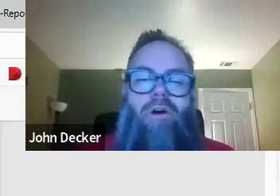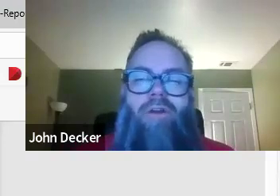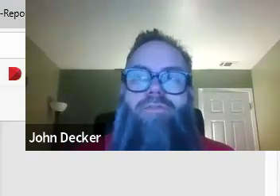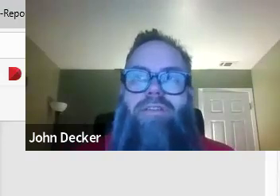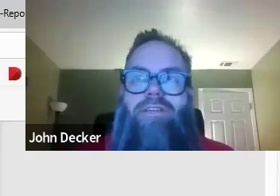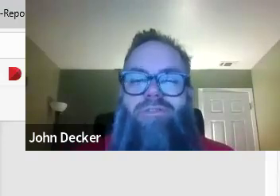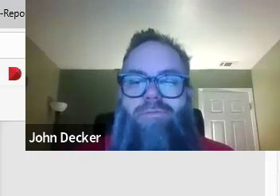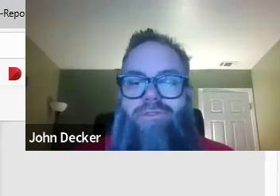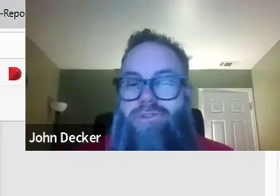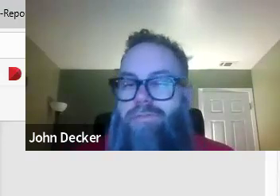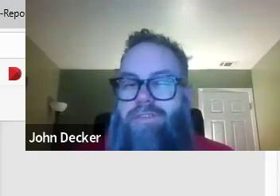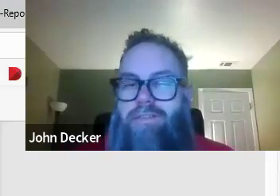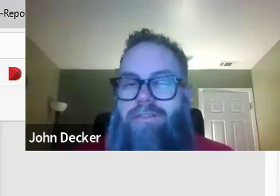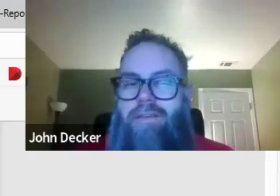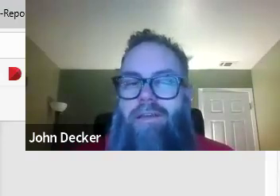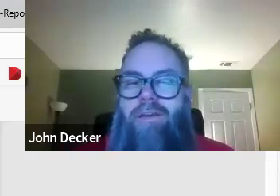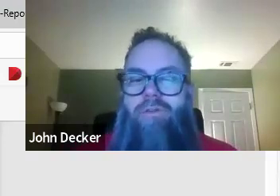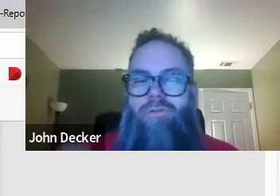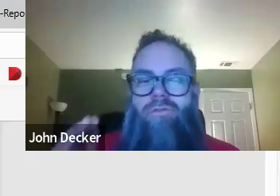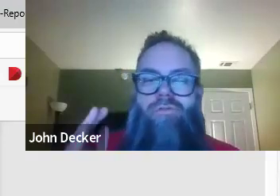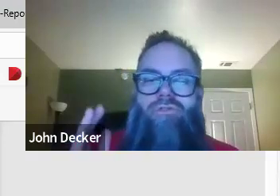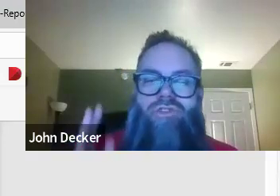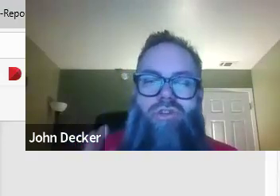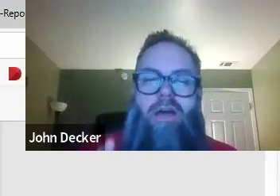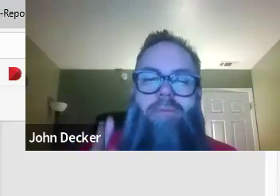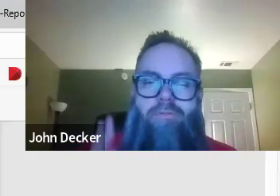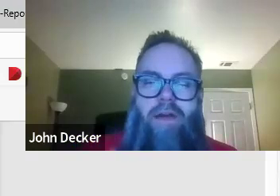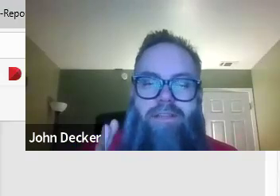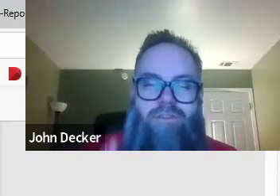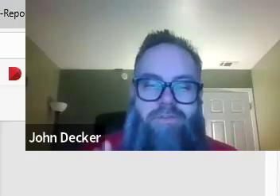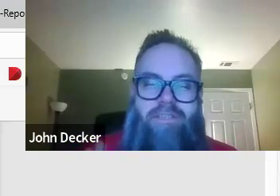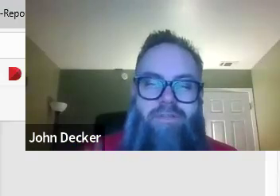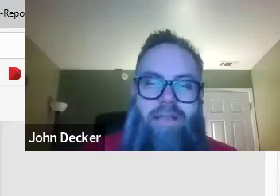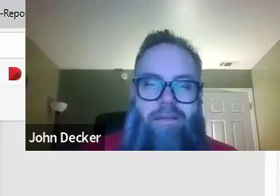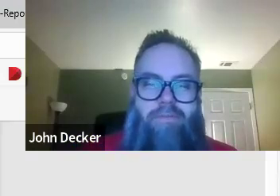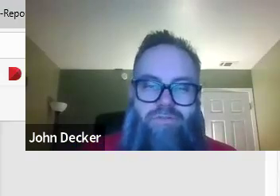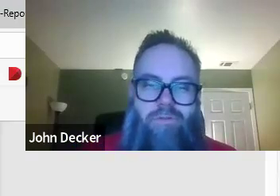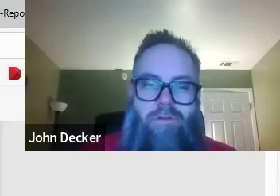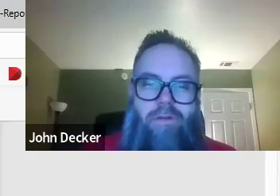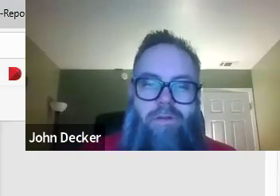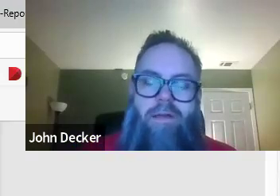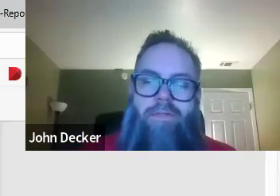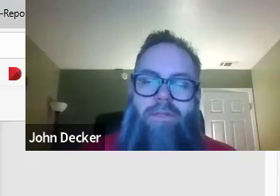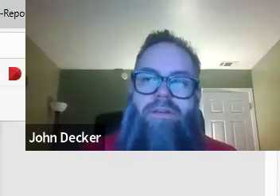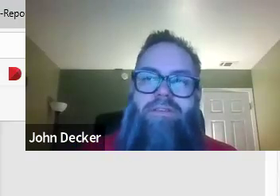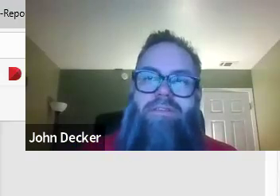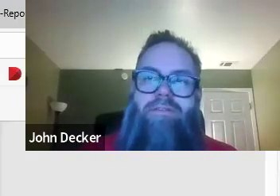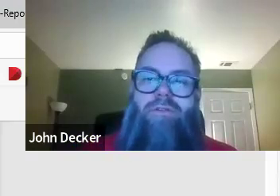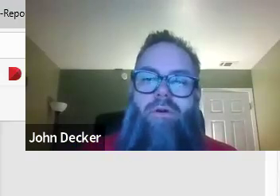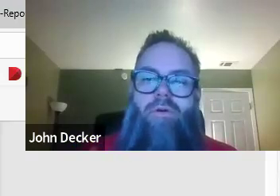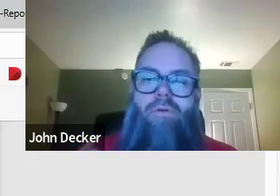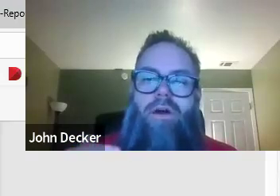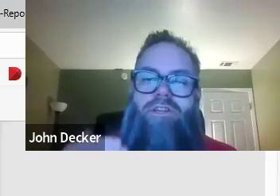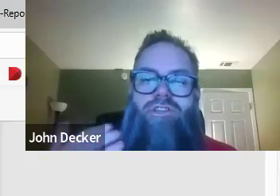you don't have an authorization for services, you should not be providing services to that individual. There